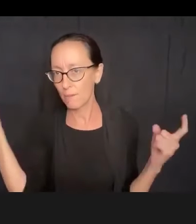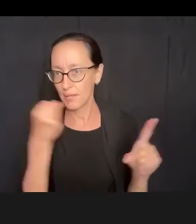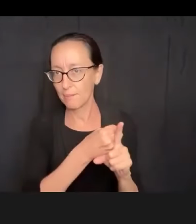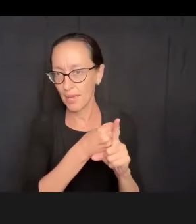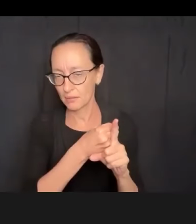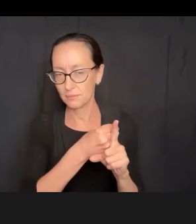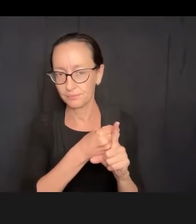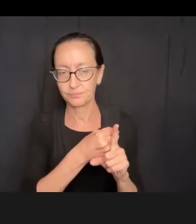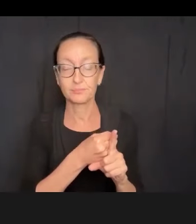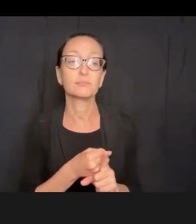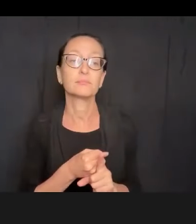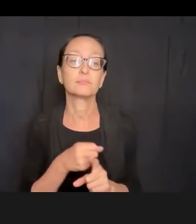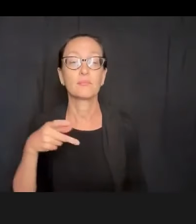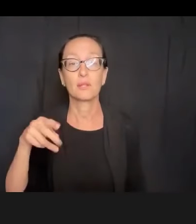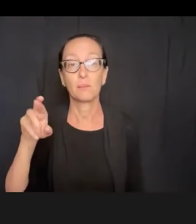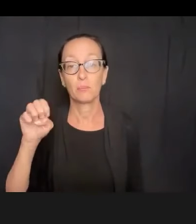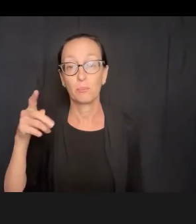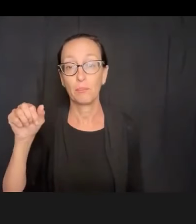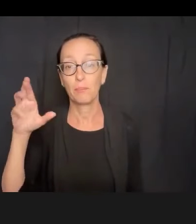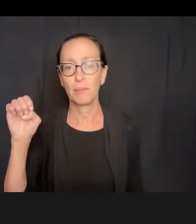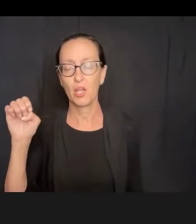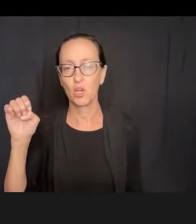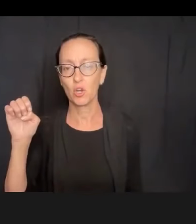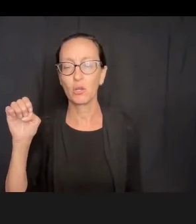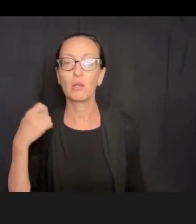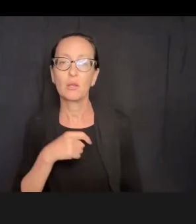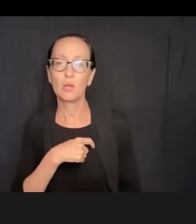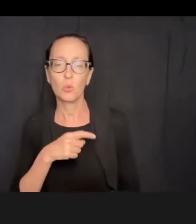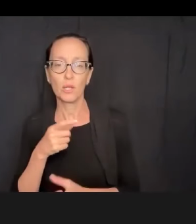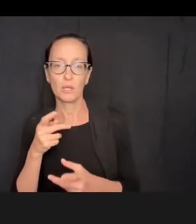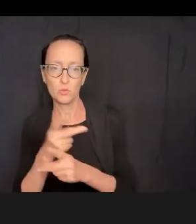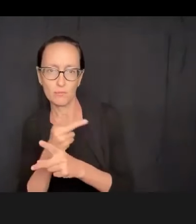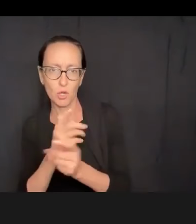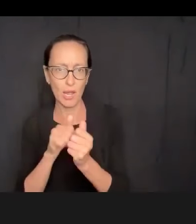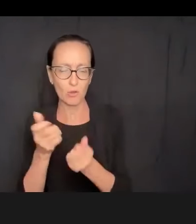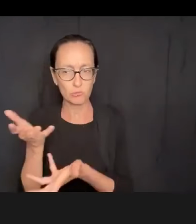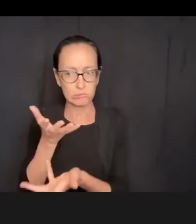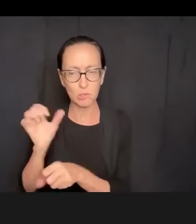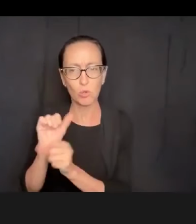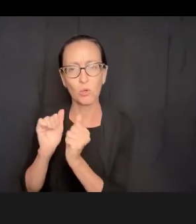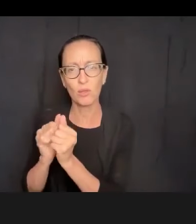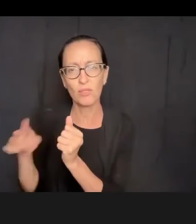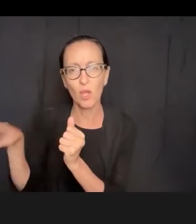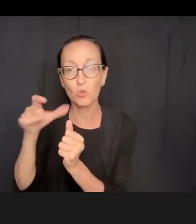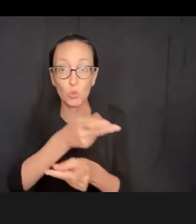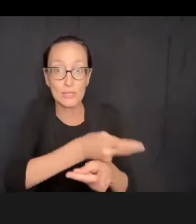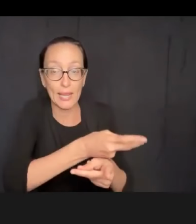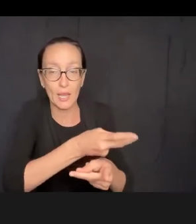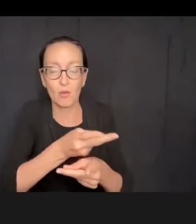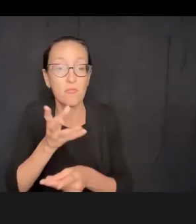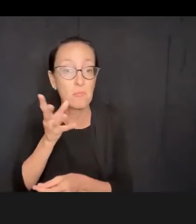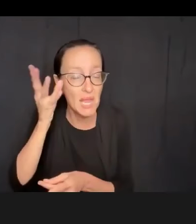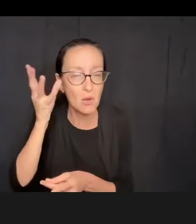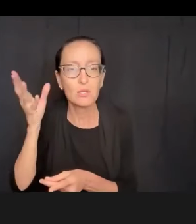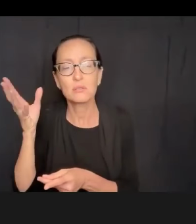teach through Prepare, how do we work with those caregivers, their primary custodial parents, other adults that they perceive as